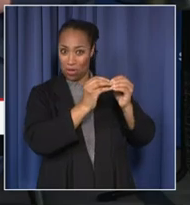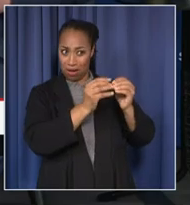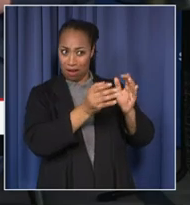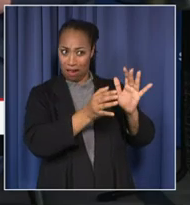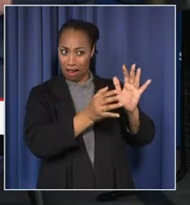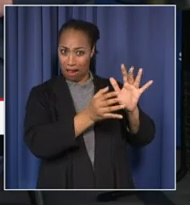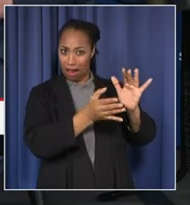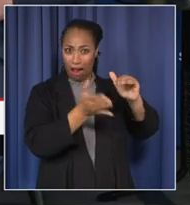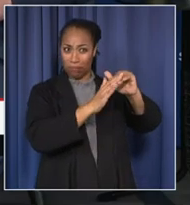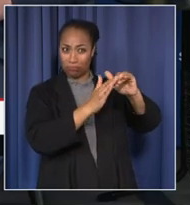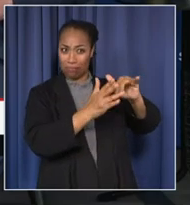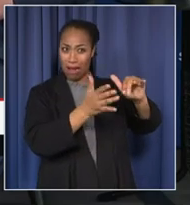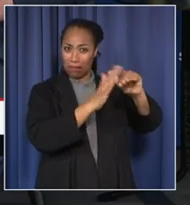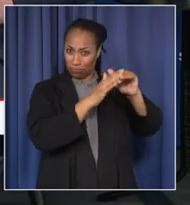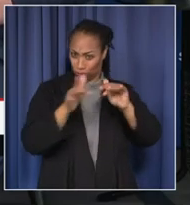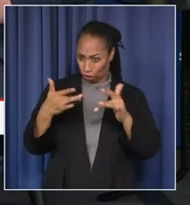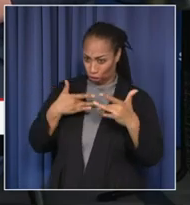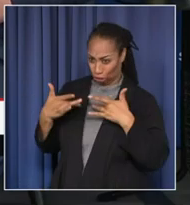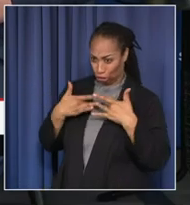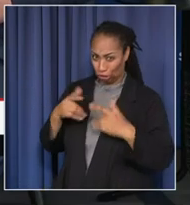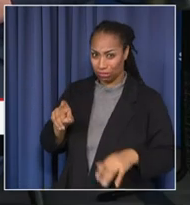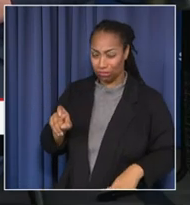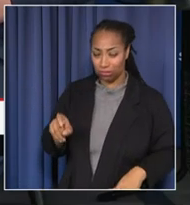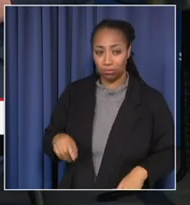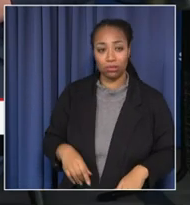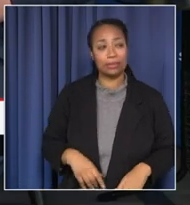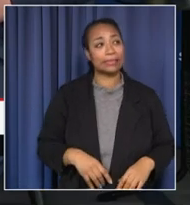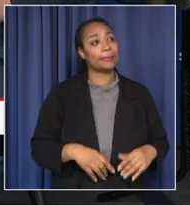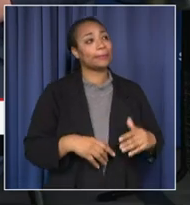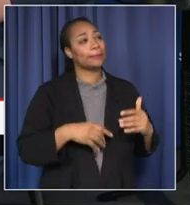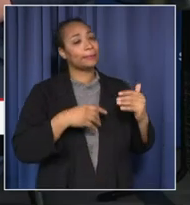crime? Well, anybody who